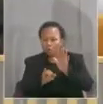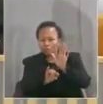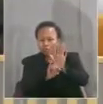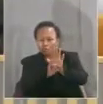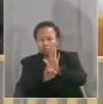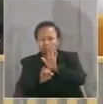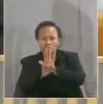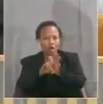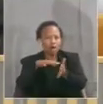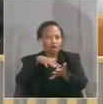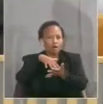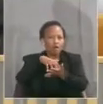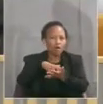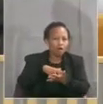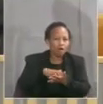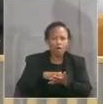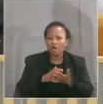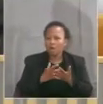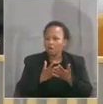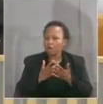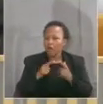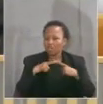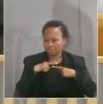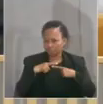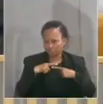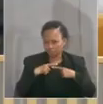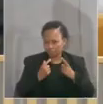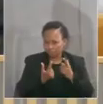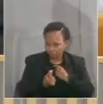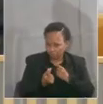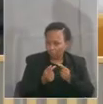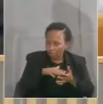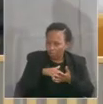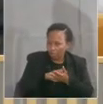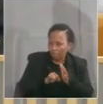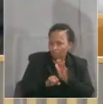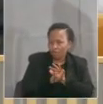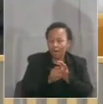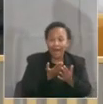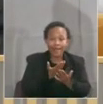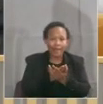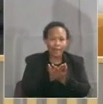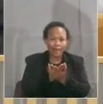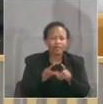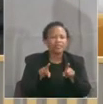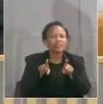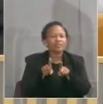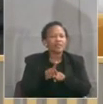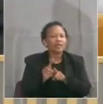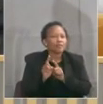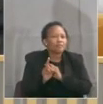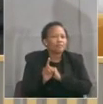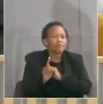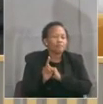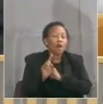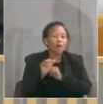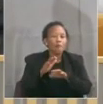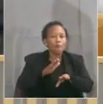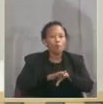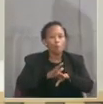vulnerabilities in advance and then implement the most effective